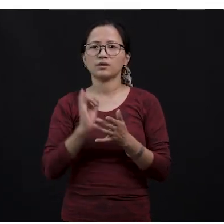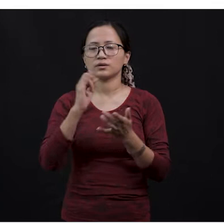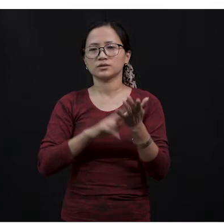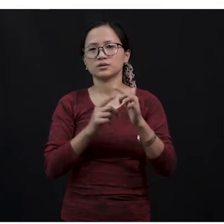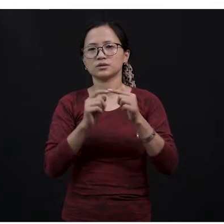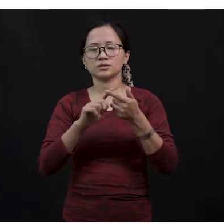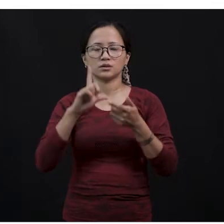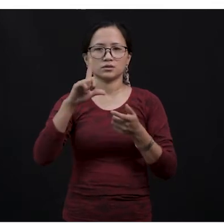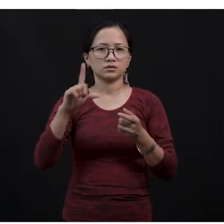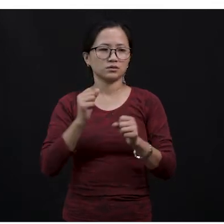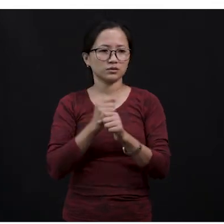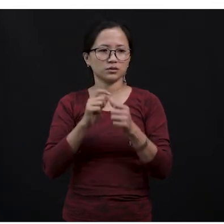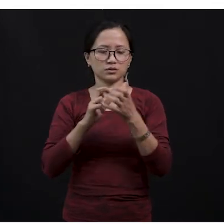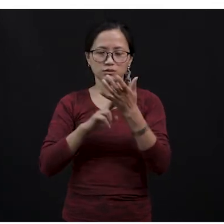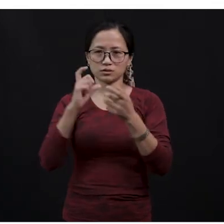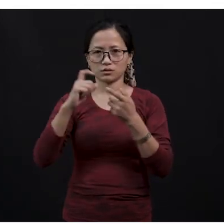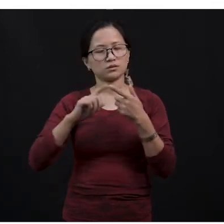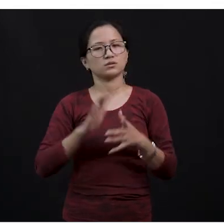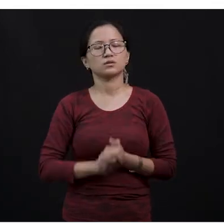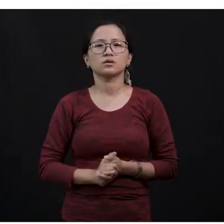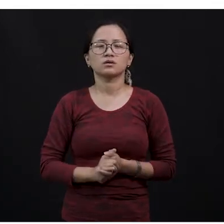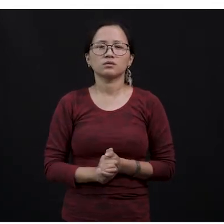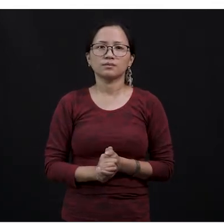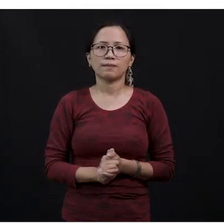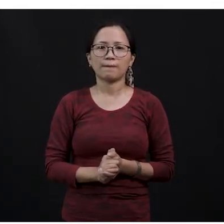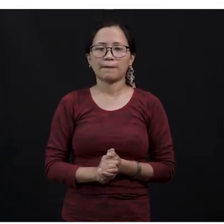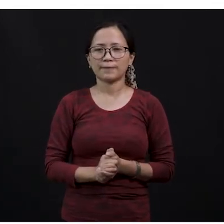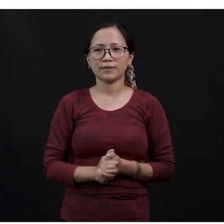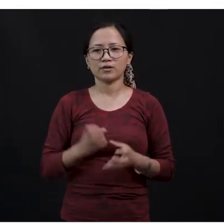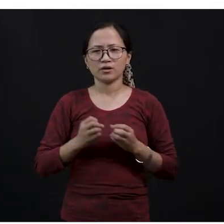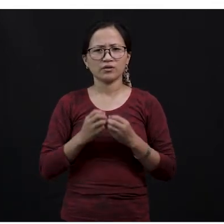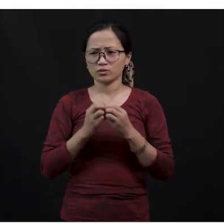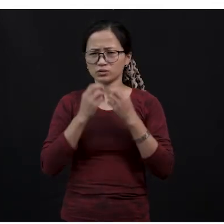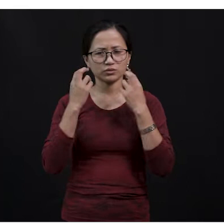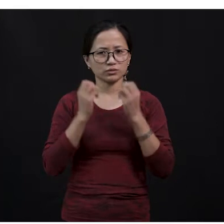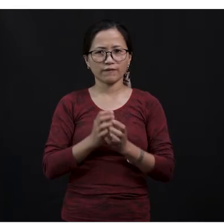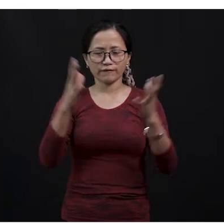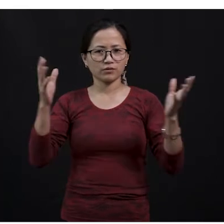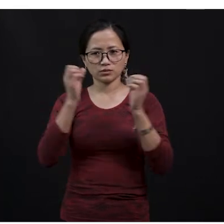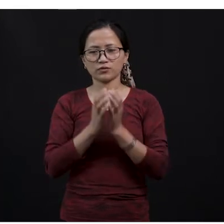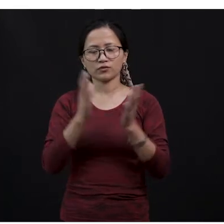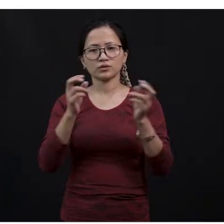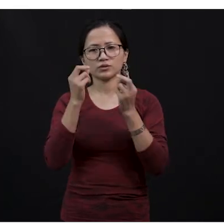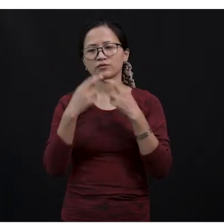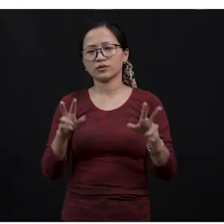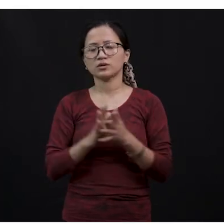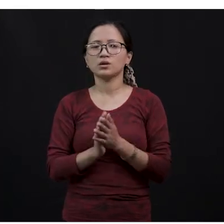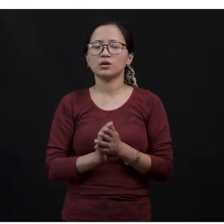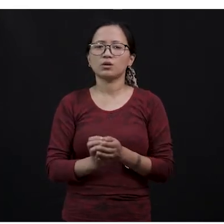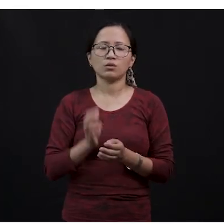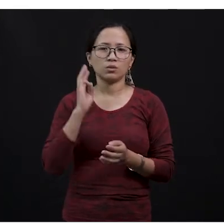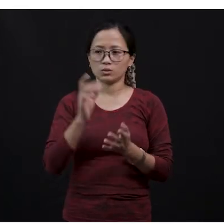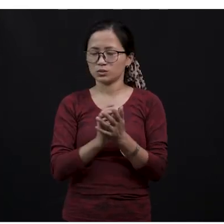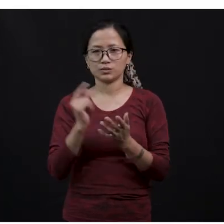of Muhammad bin Tughlaq's reign, and he was so well versed in writing that even